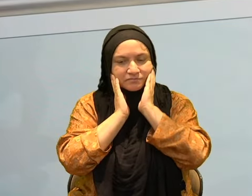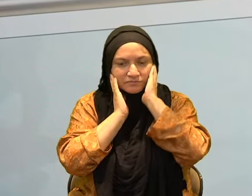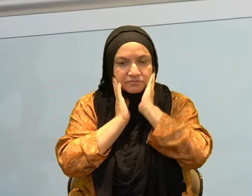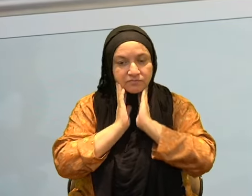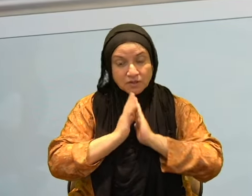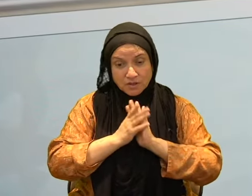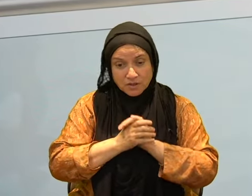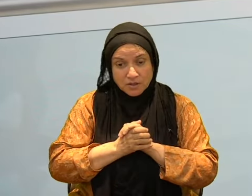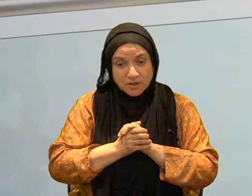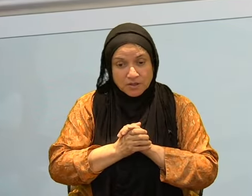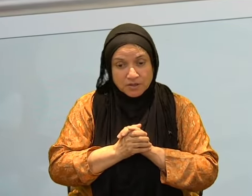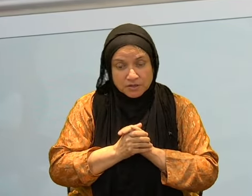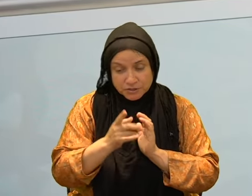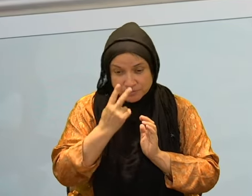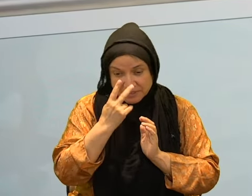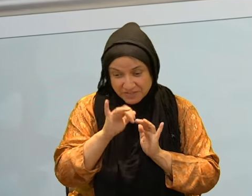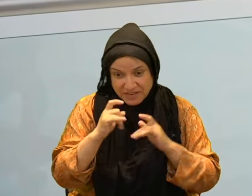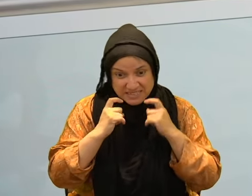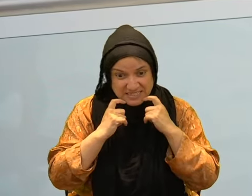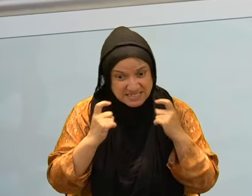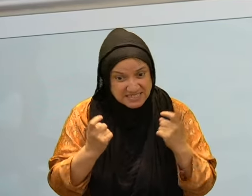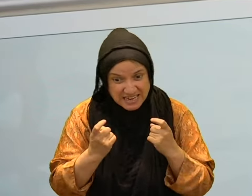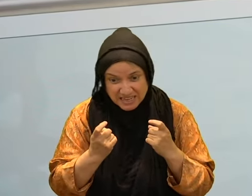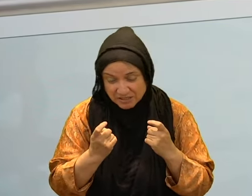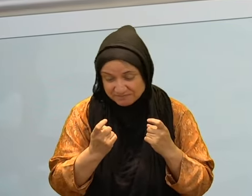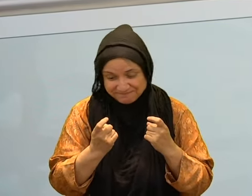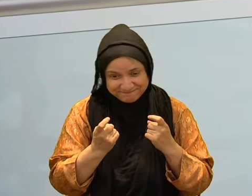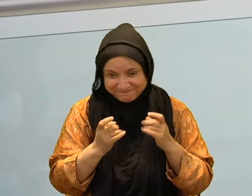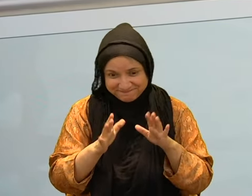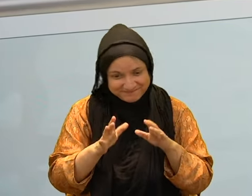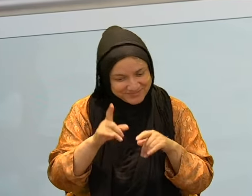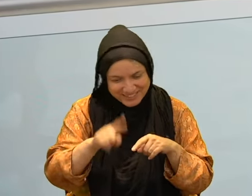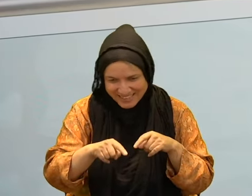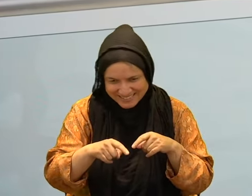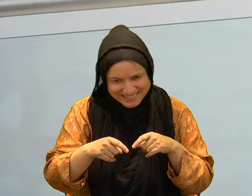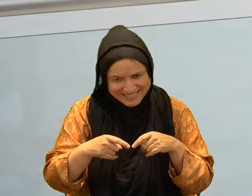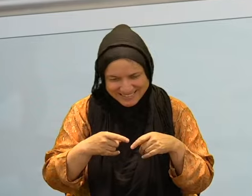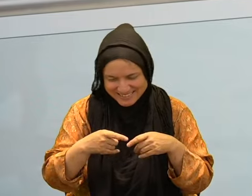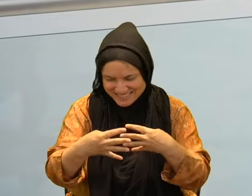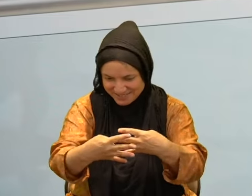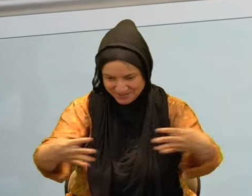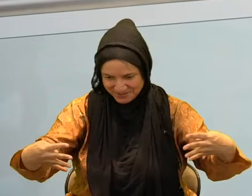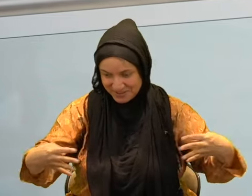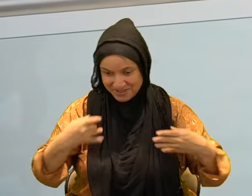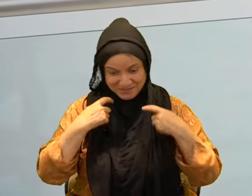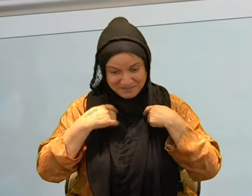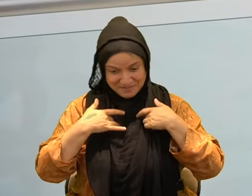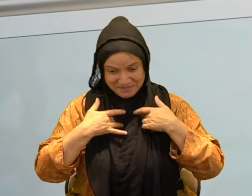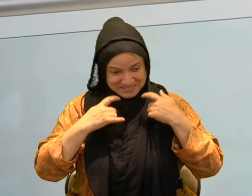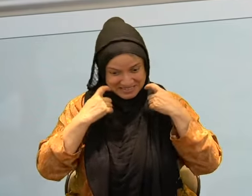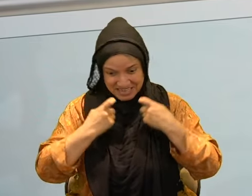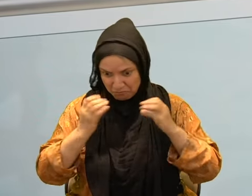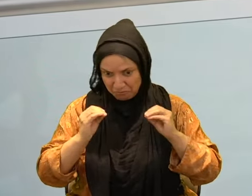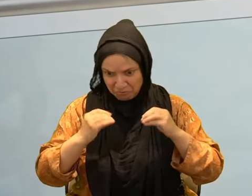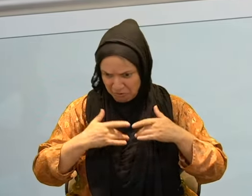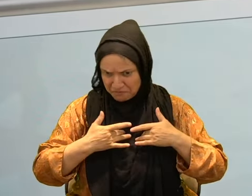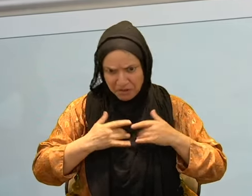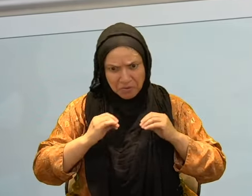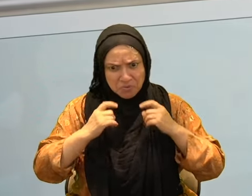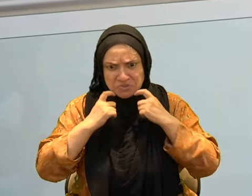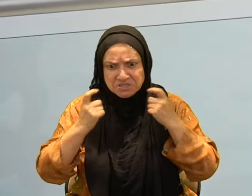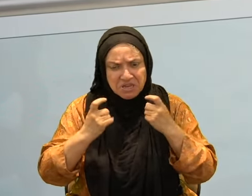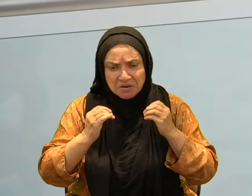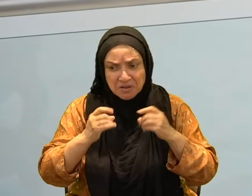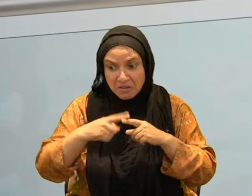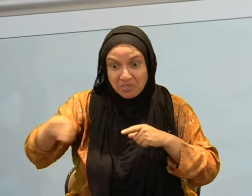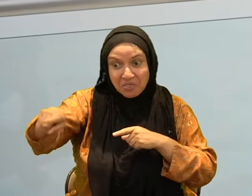How much more are you going to consume once you've allowed yourself to consume one element of haram? You know, subhanAllah, my friend Sheikh Sajid Omar, may Allah bless him,